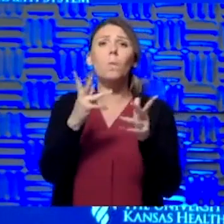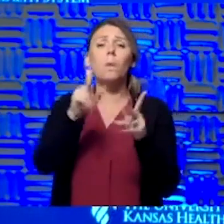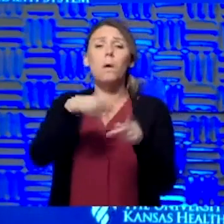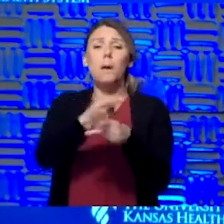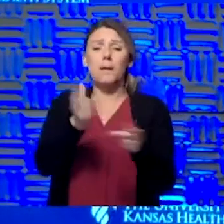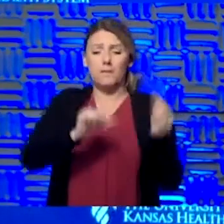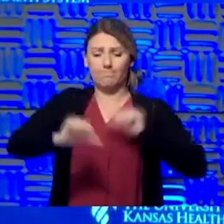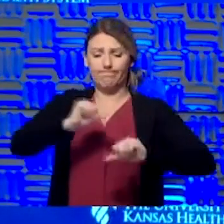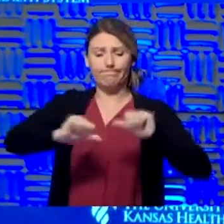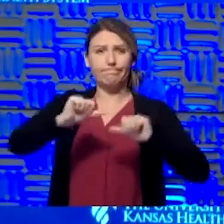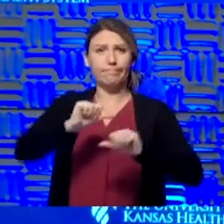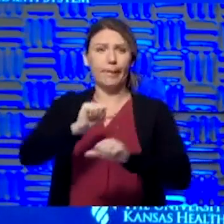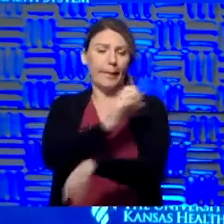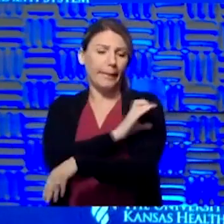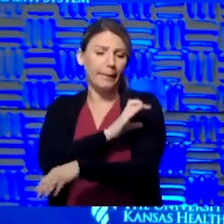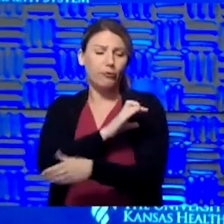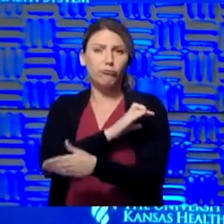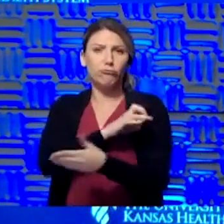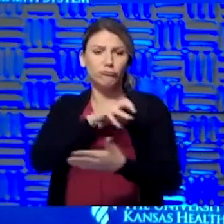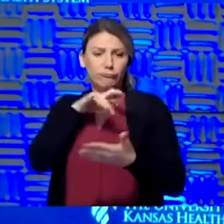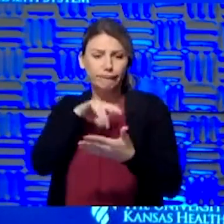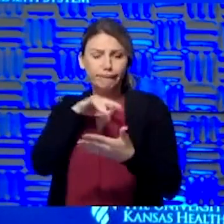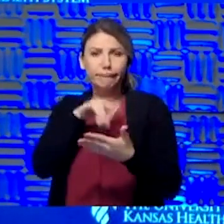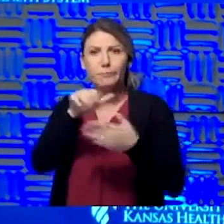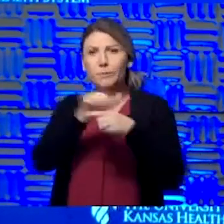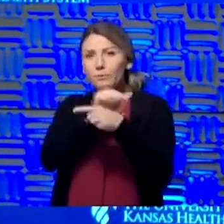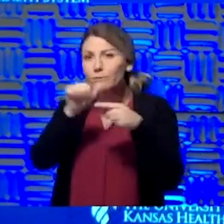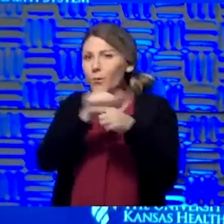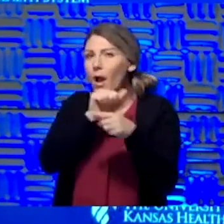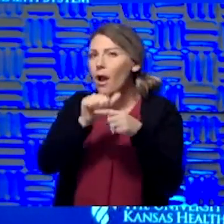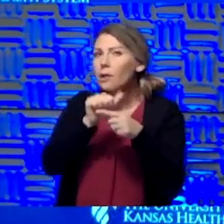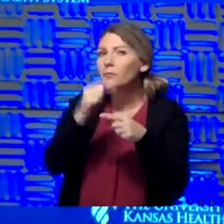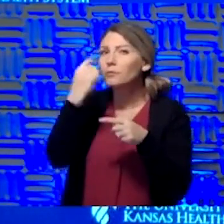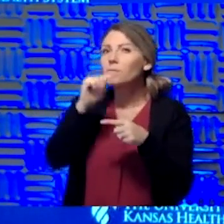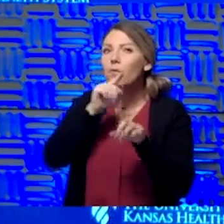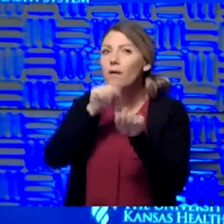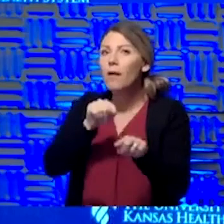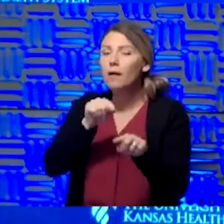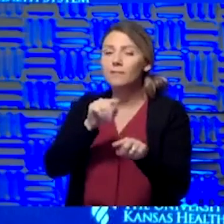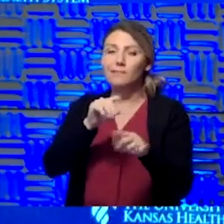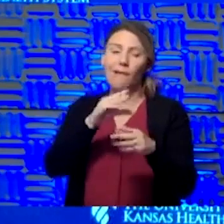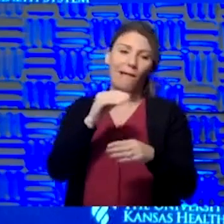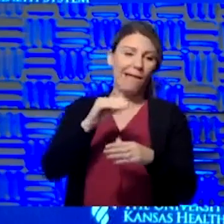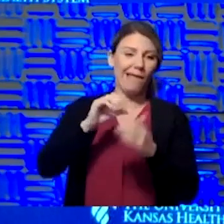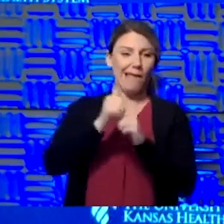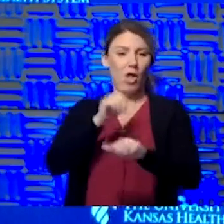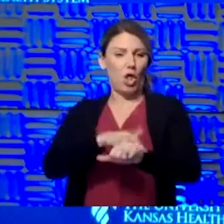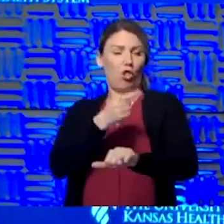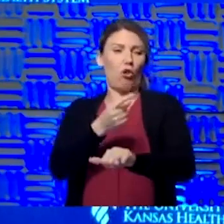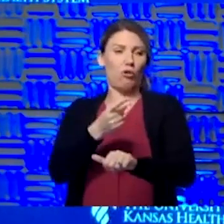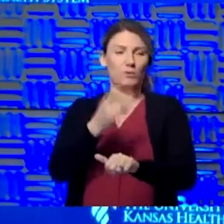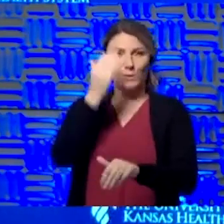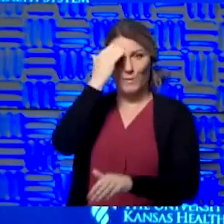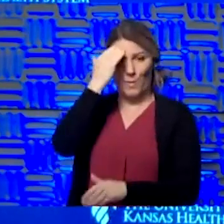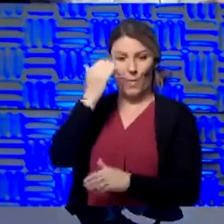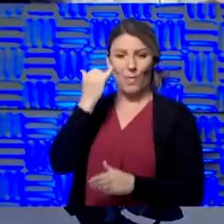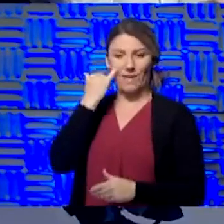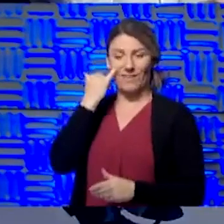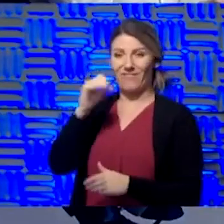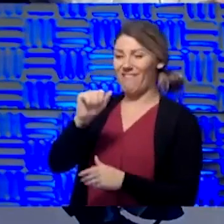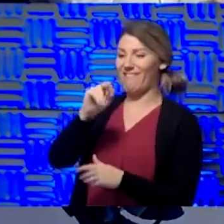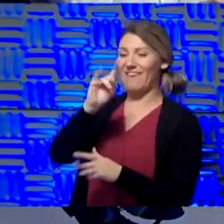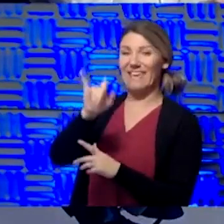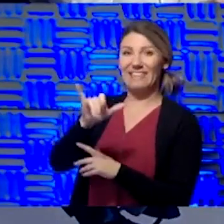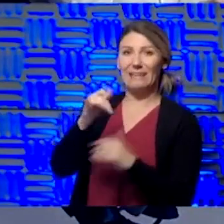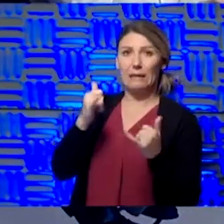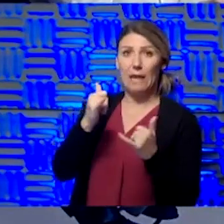scientific, clinical trials are going to give us an answer to that, and how long will it take to know if someone like Anthony is now protected long-term? That's a